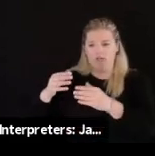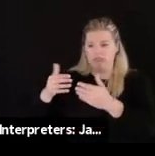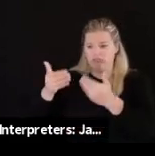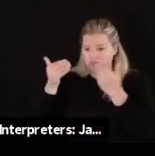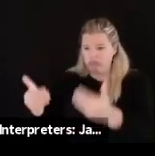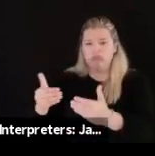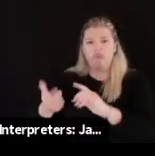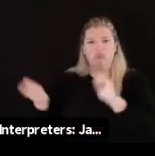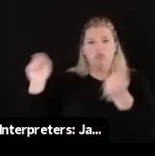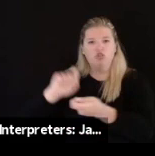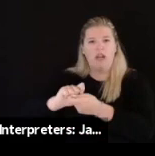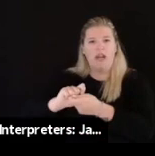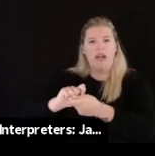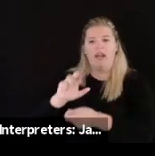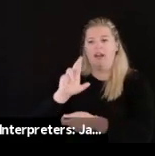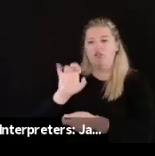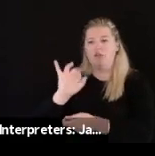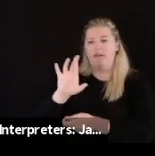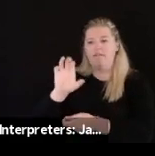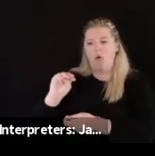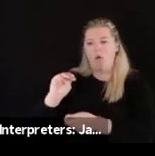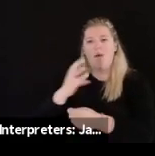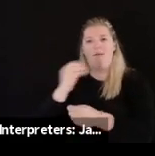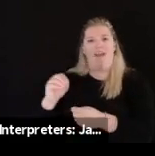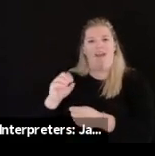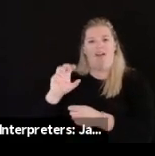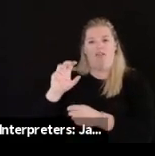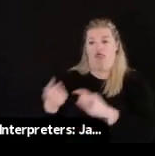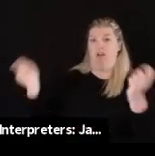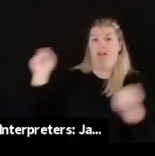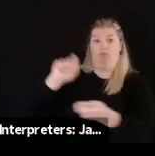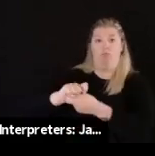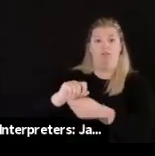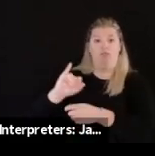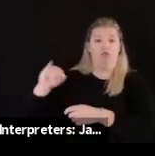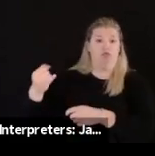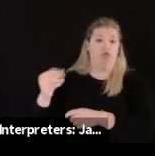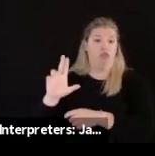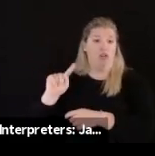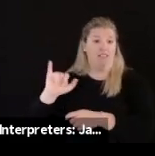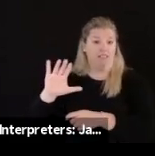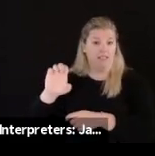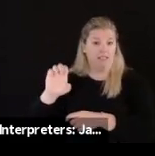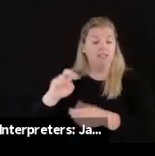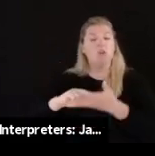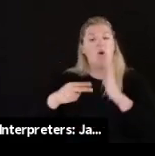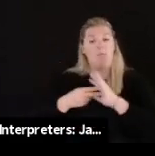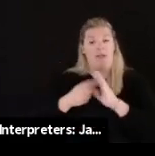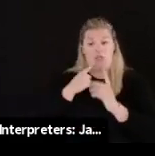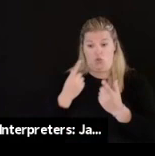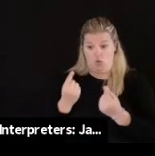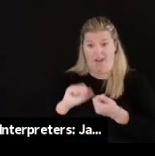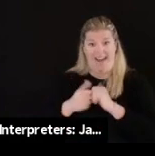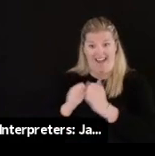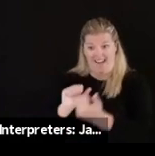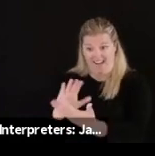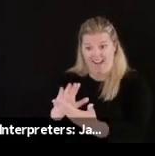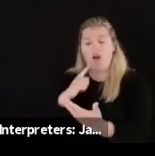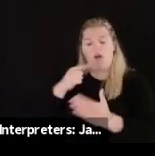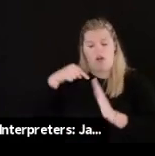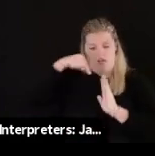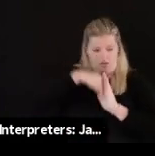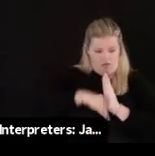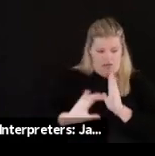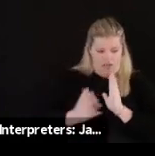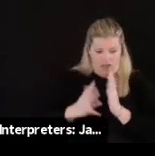reform, and towards transformative justice. That means diving deeply into our own learning and growing our foundational